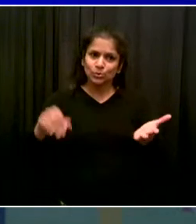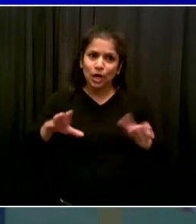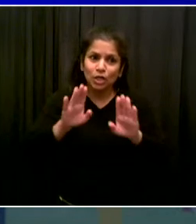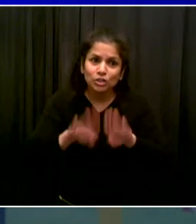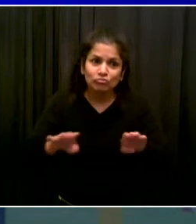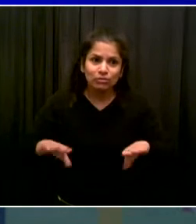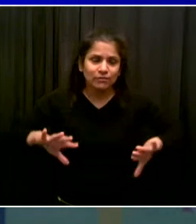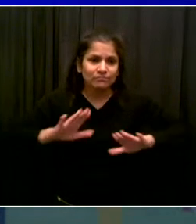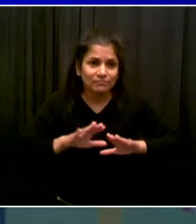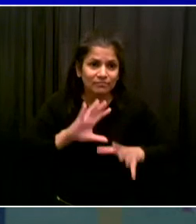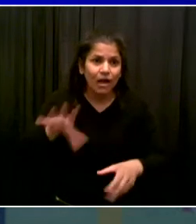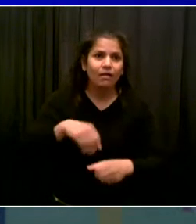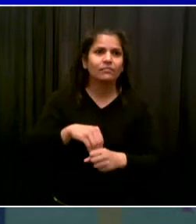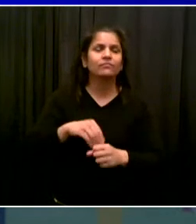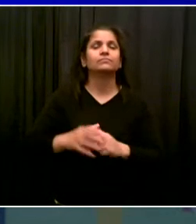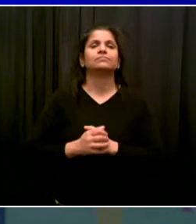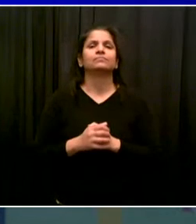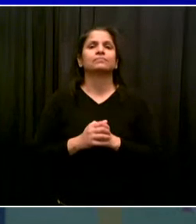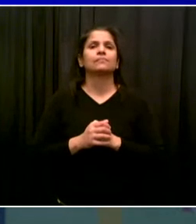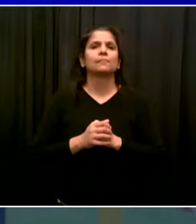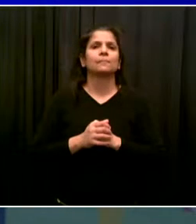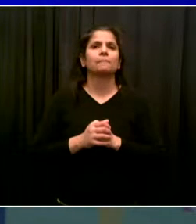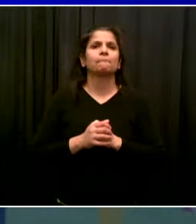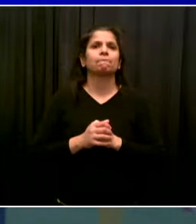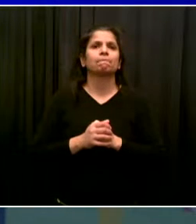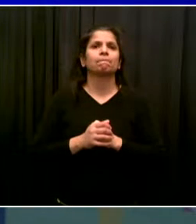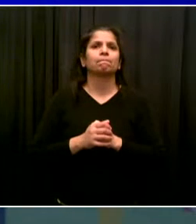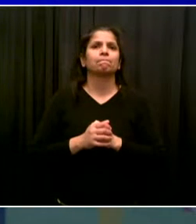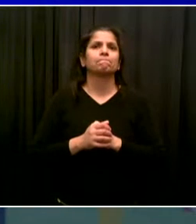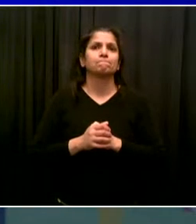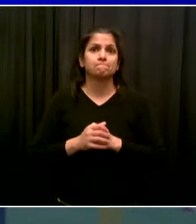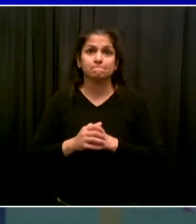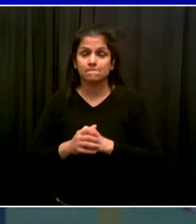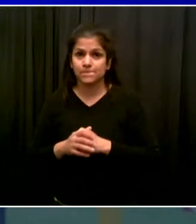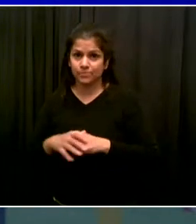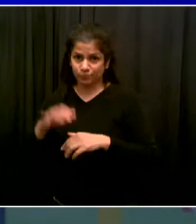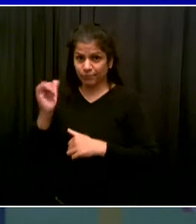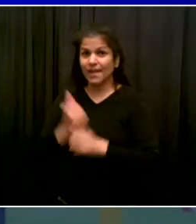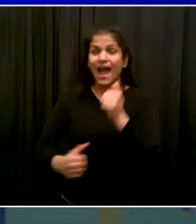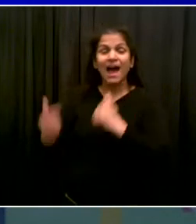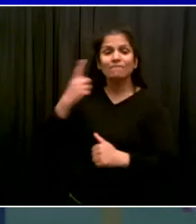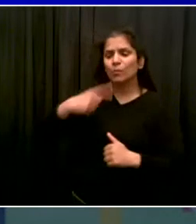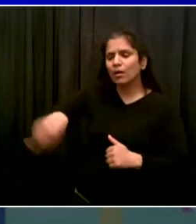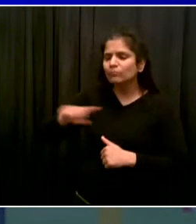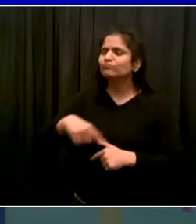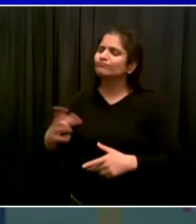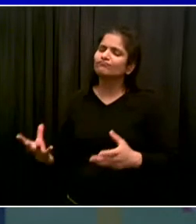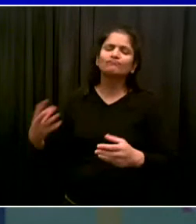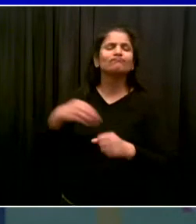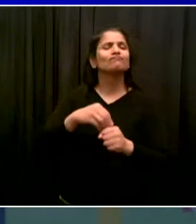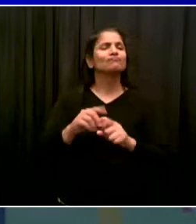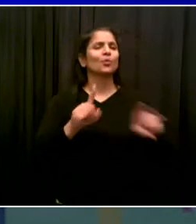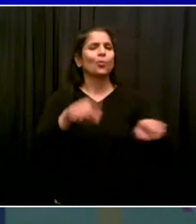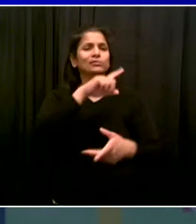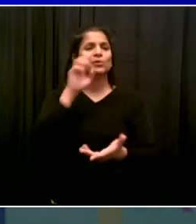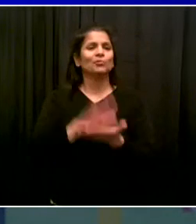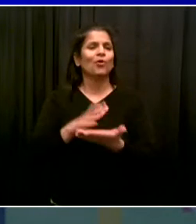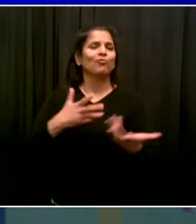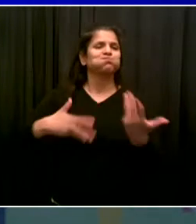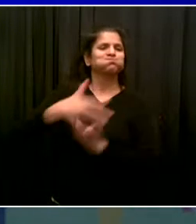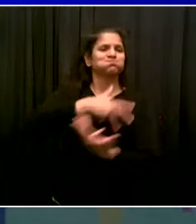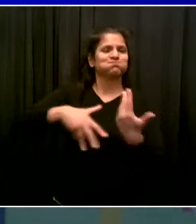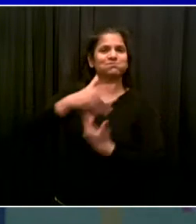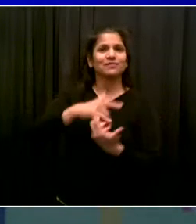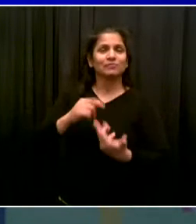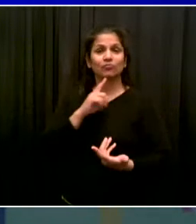is for everyone in the summer. So this ends summer school as we knew it. This is something new. This is literally for every